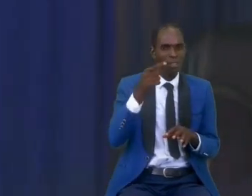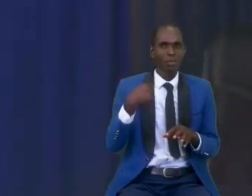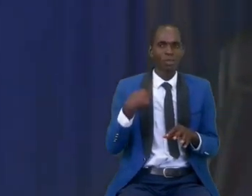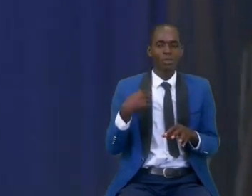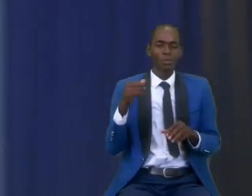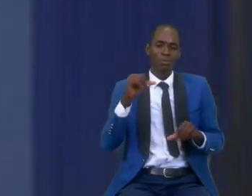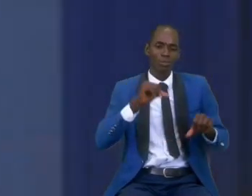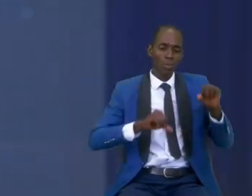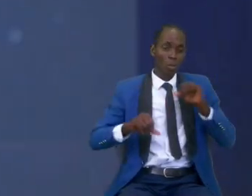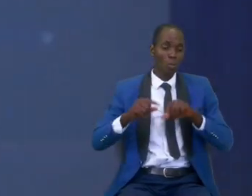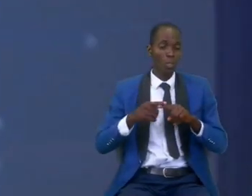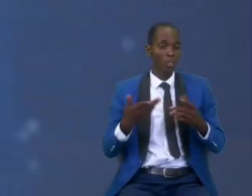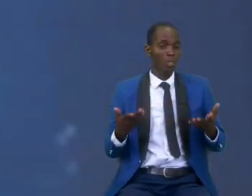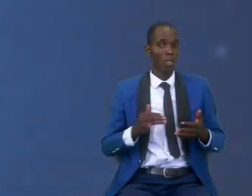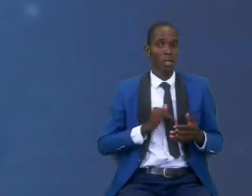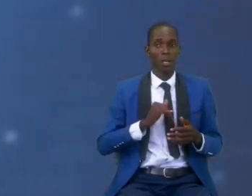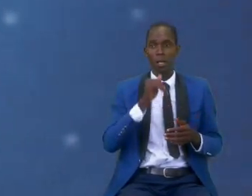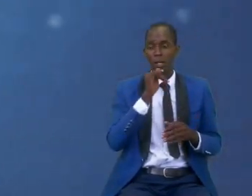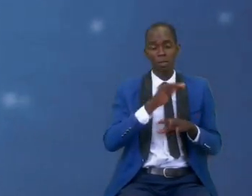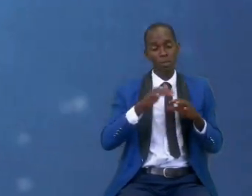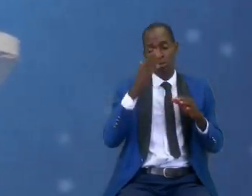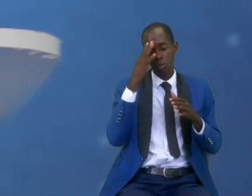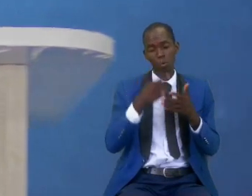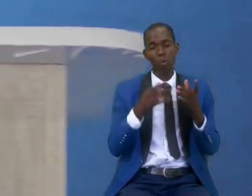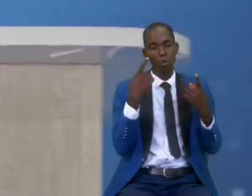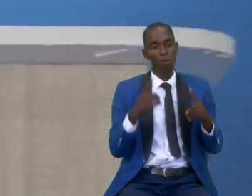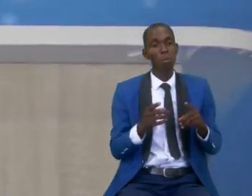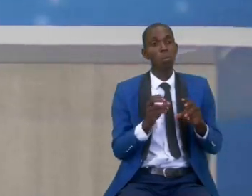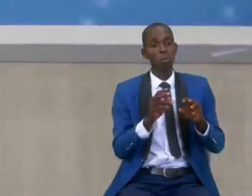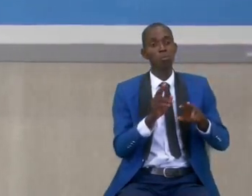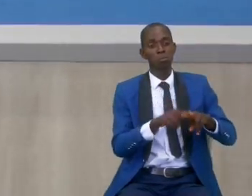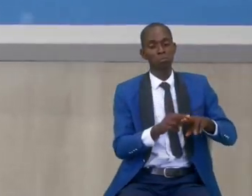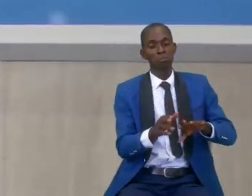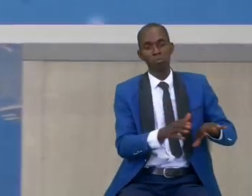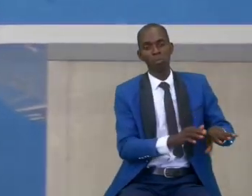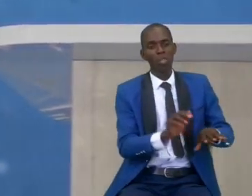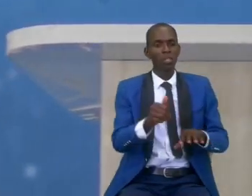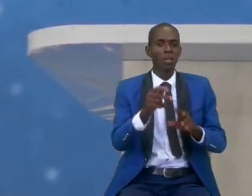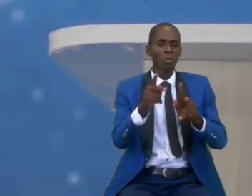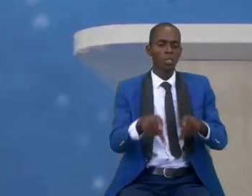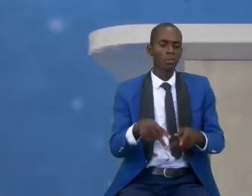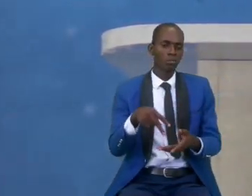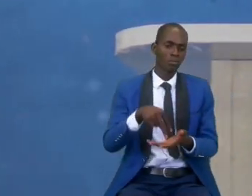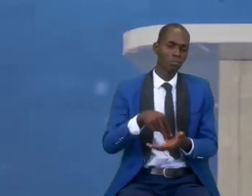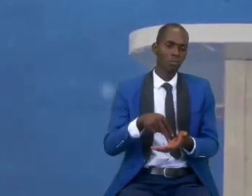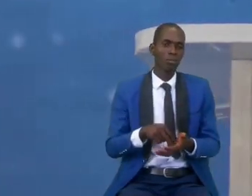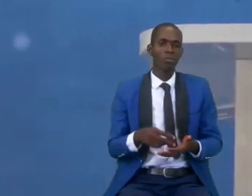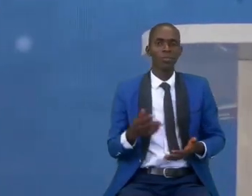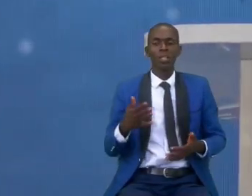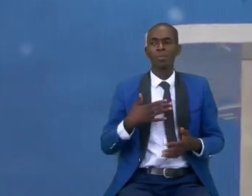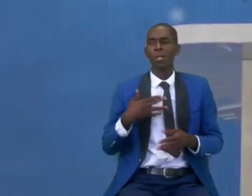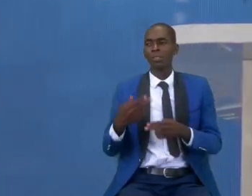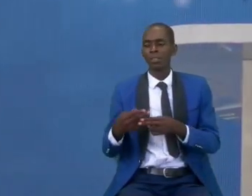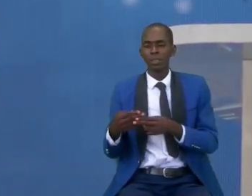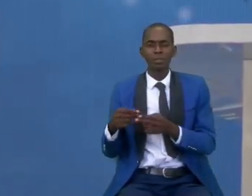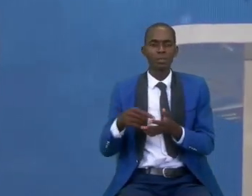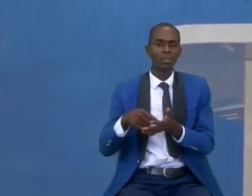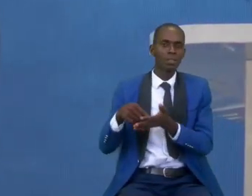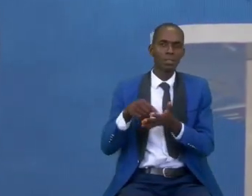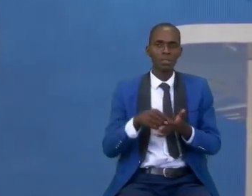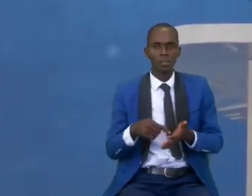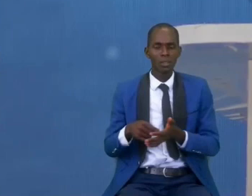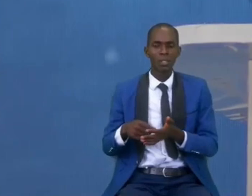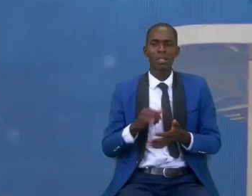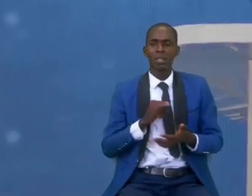you. And then another one stood up and said, I am Masa, and we came from rural areas, and this is my